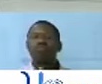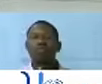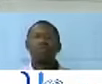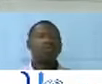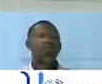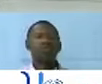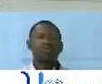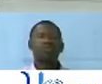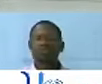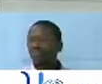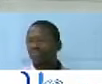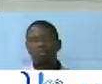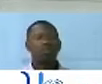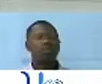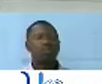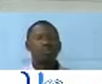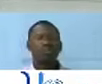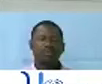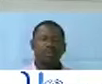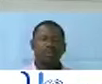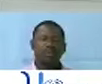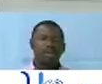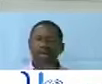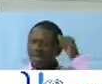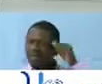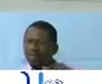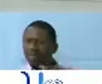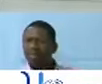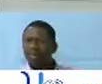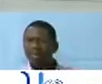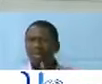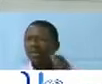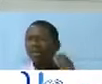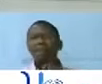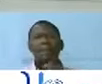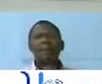And I recall Aji Kombe was trying to resist.